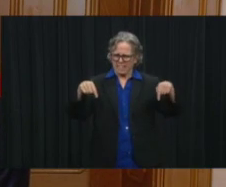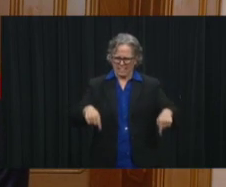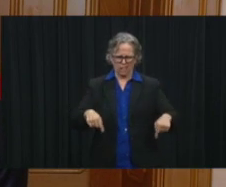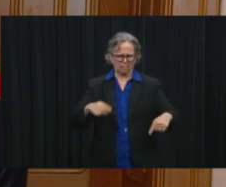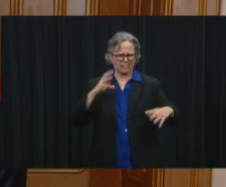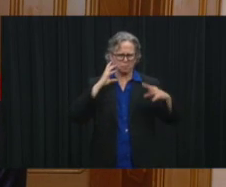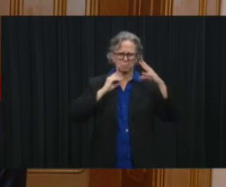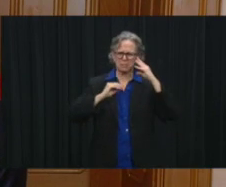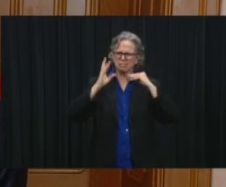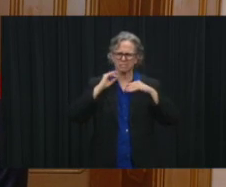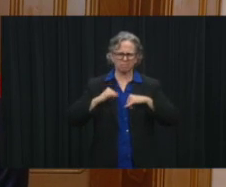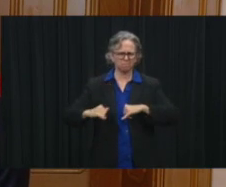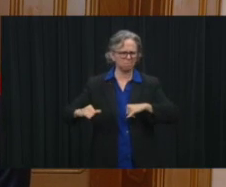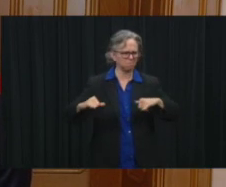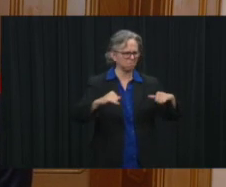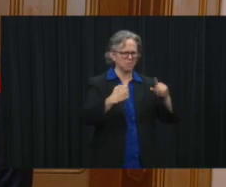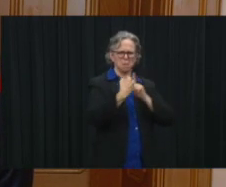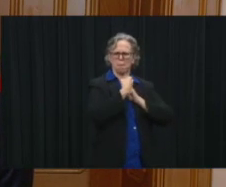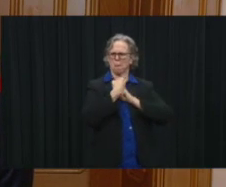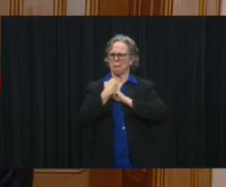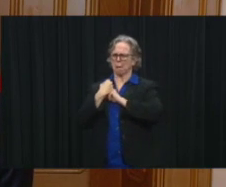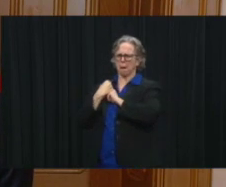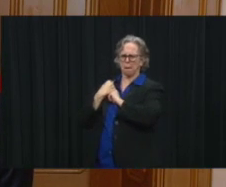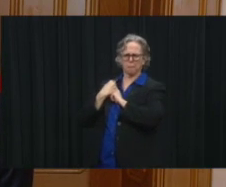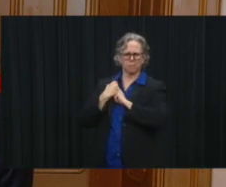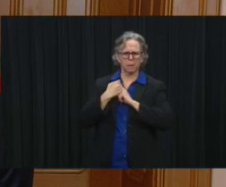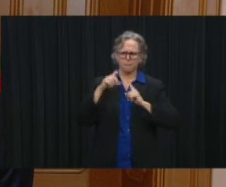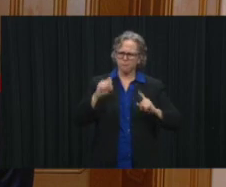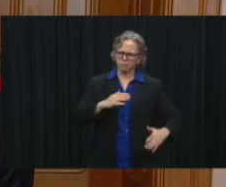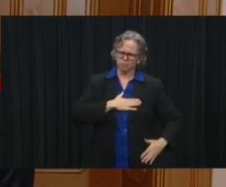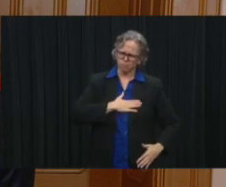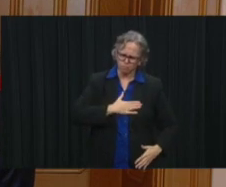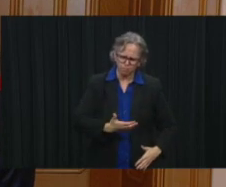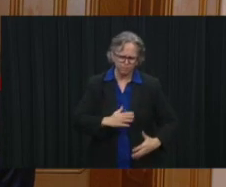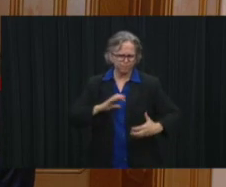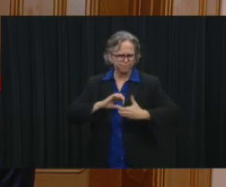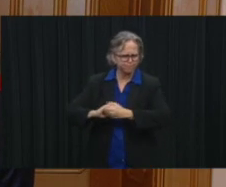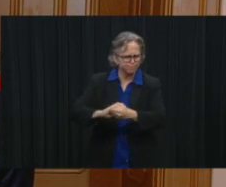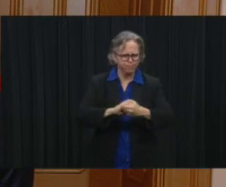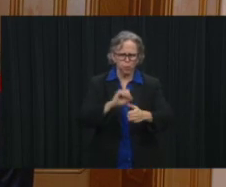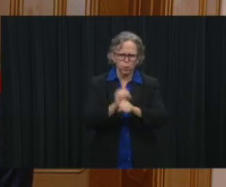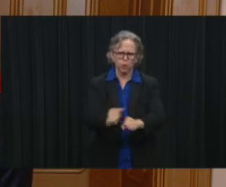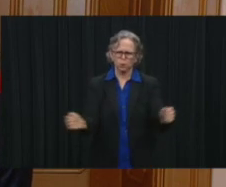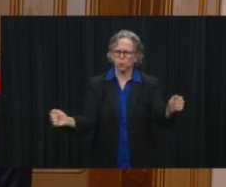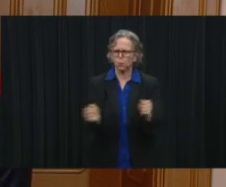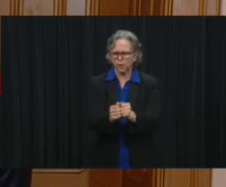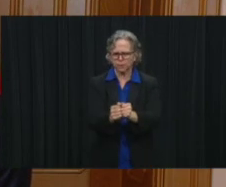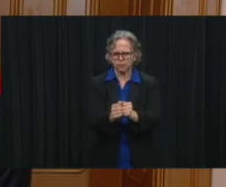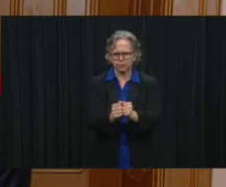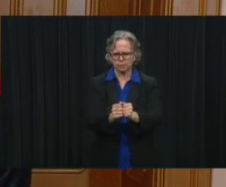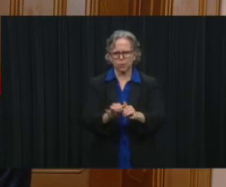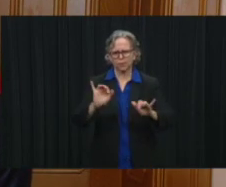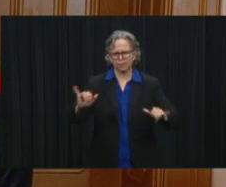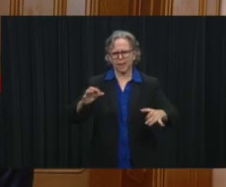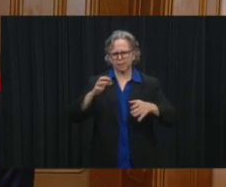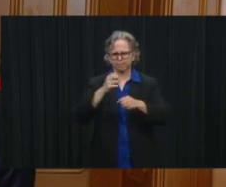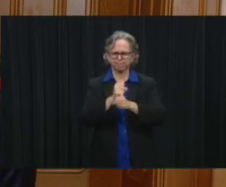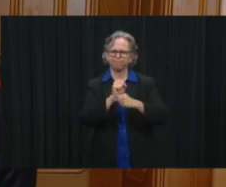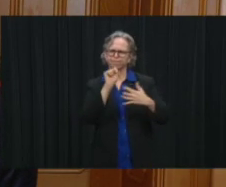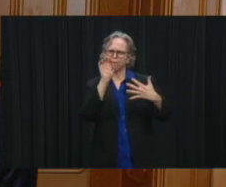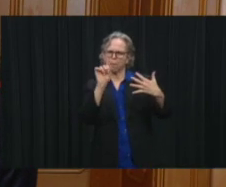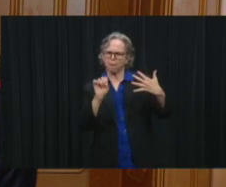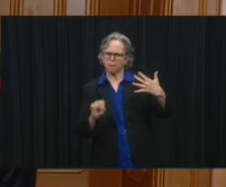together. And I just wanted to briefly outline some things that are in the legislation. It is almost $2